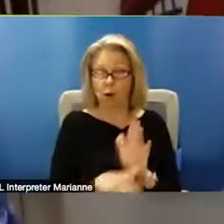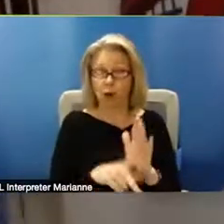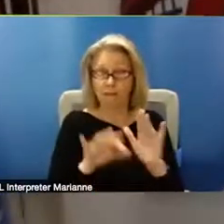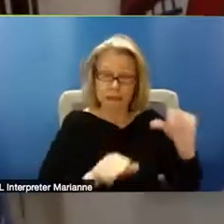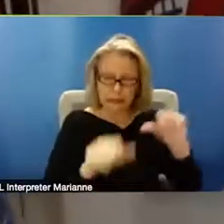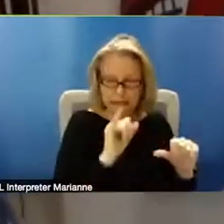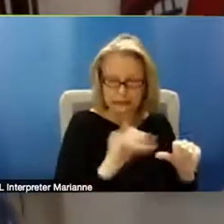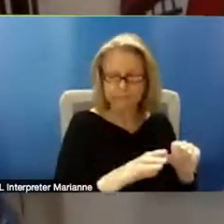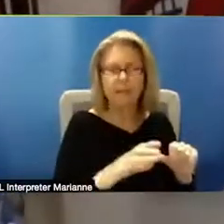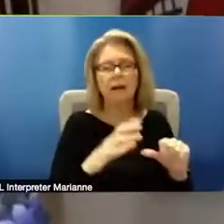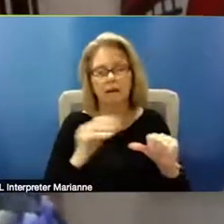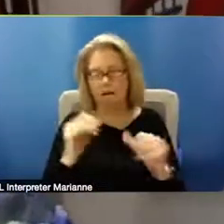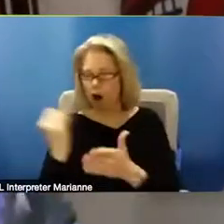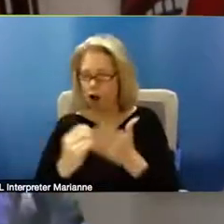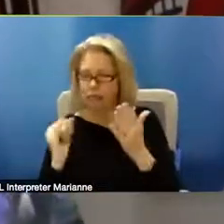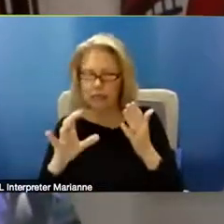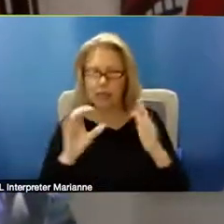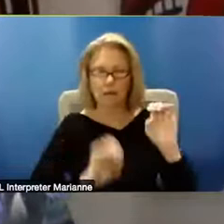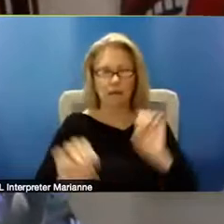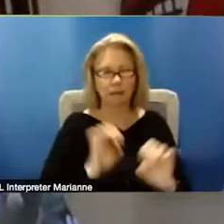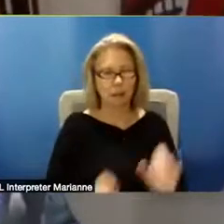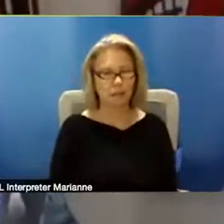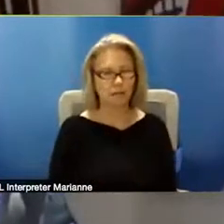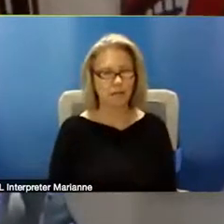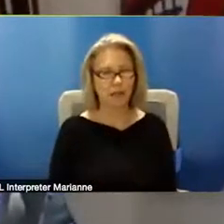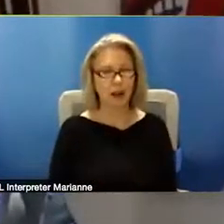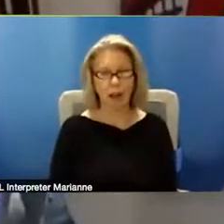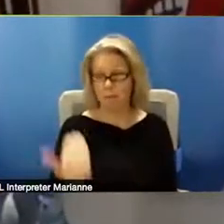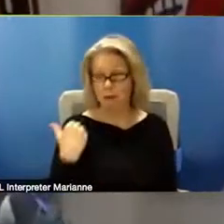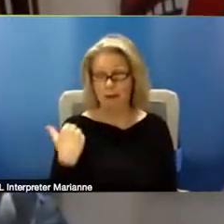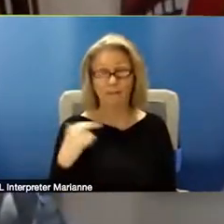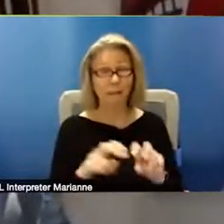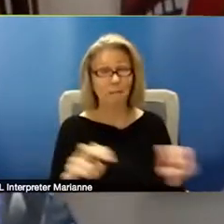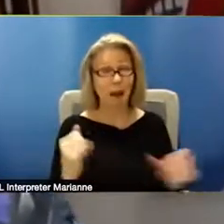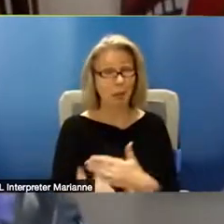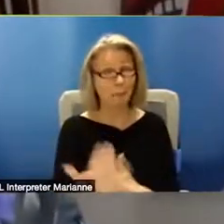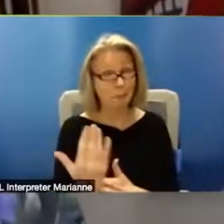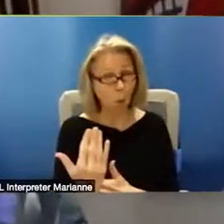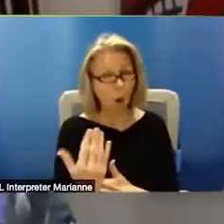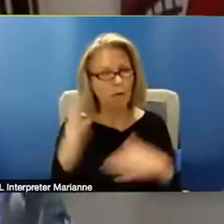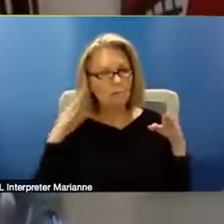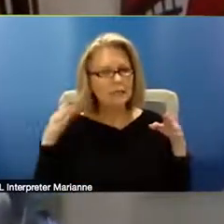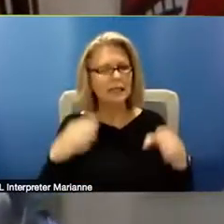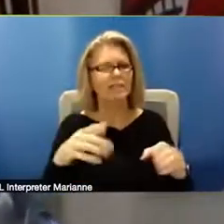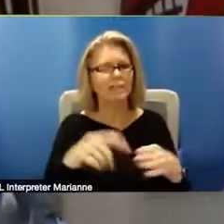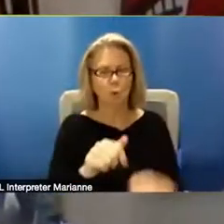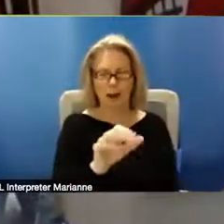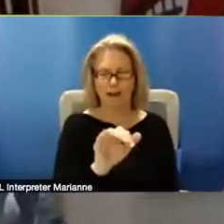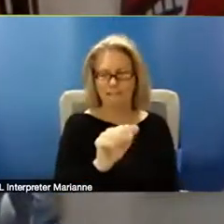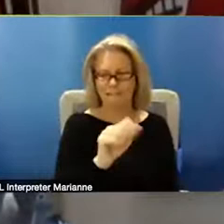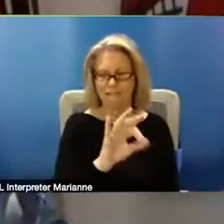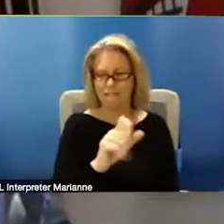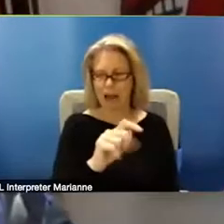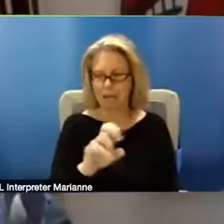the protocols of scientific and artistic experiments. The previous panel this morning was dedicated